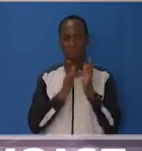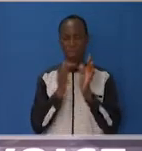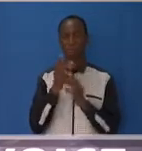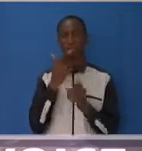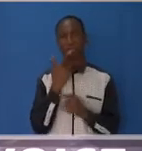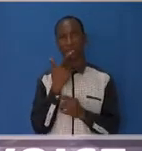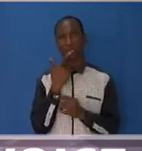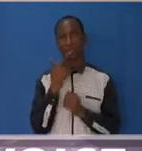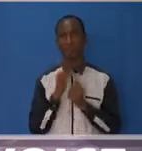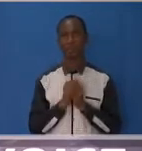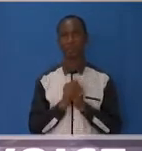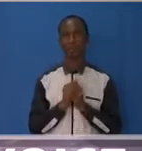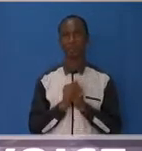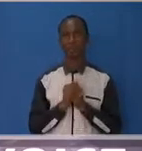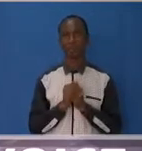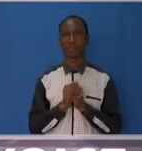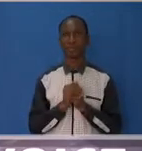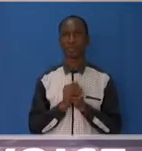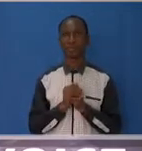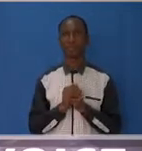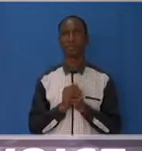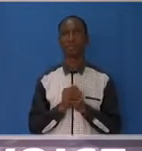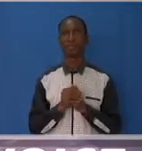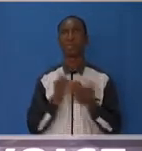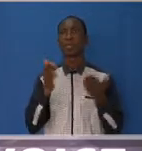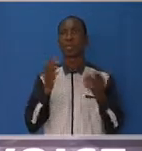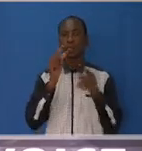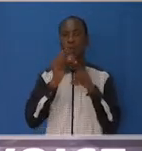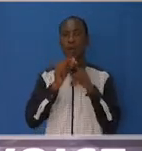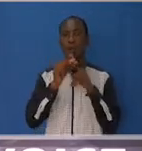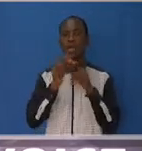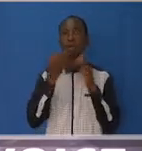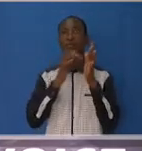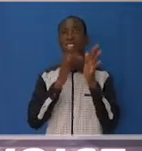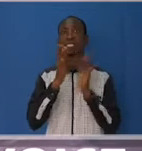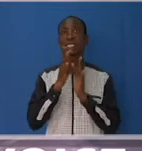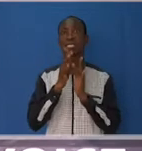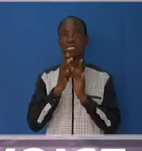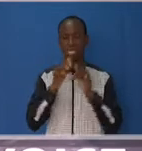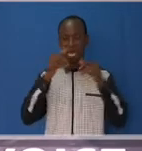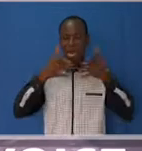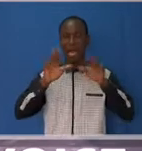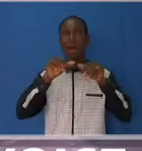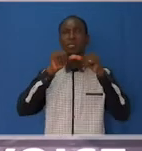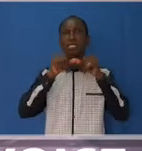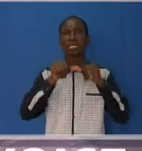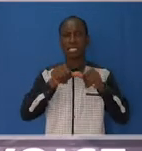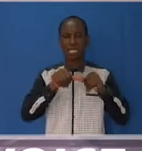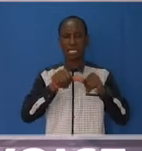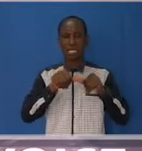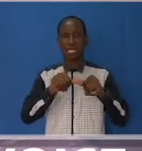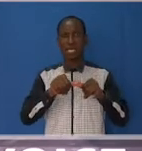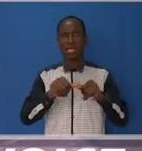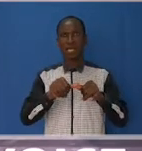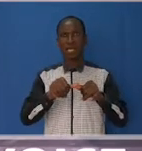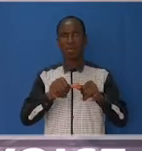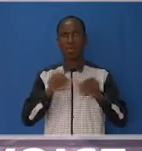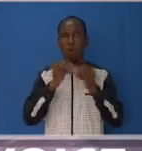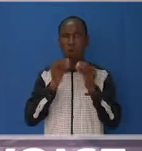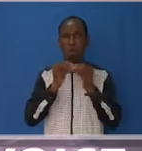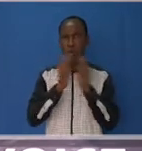says: let the word of Christ dwell in you richly in all